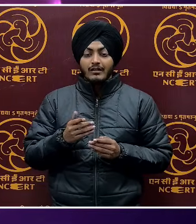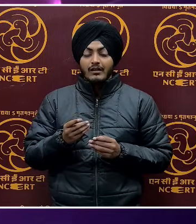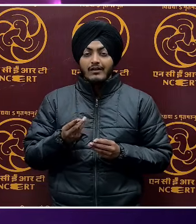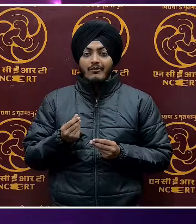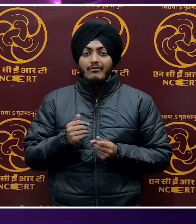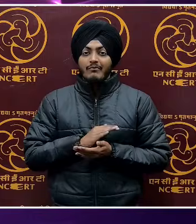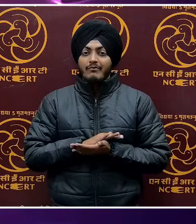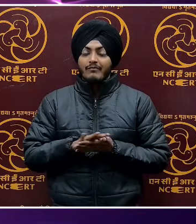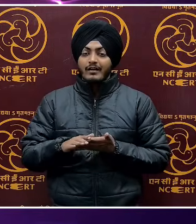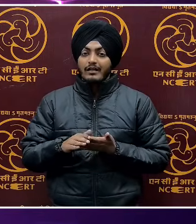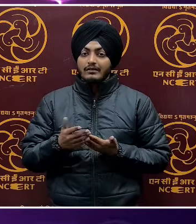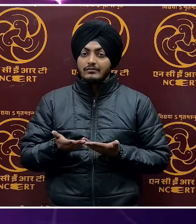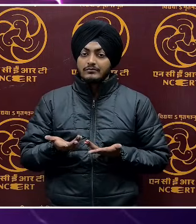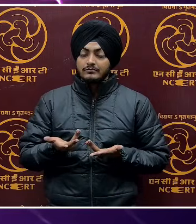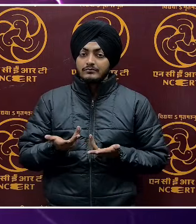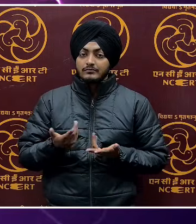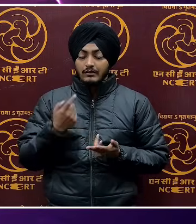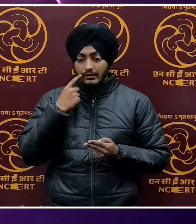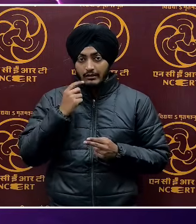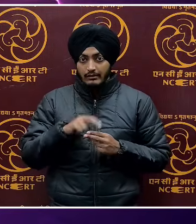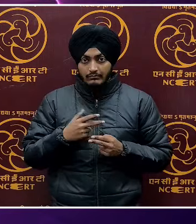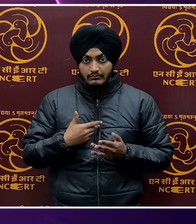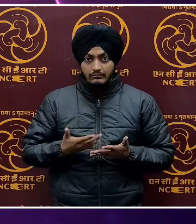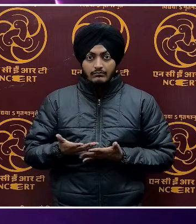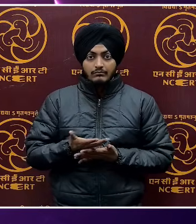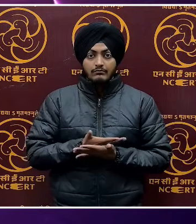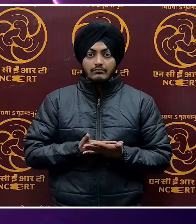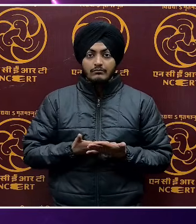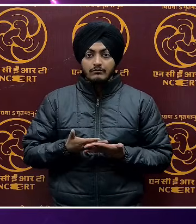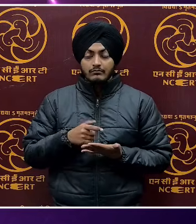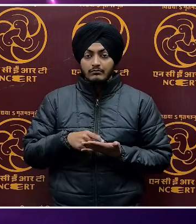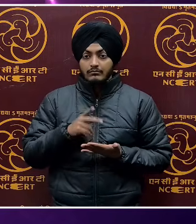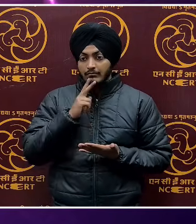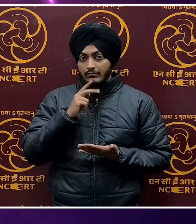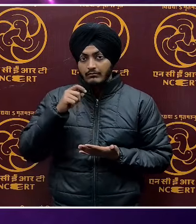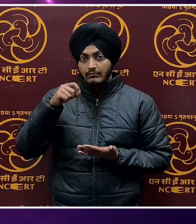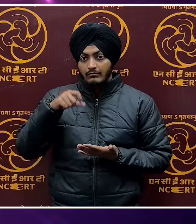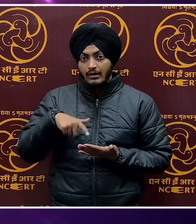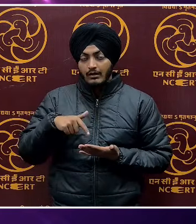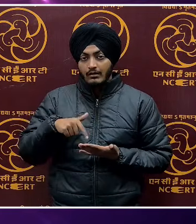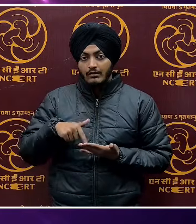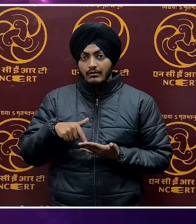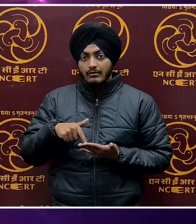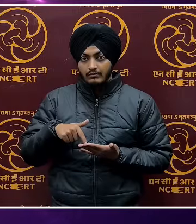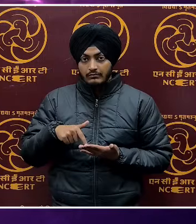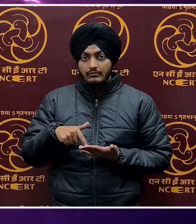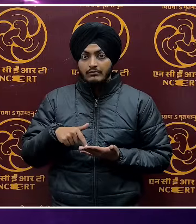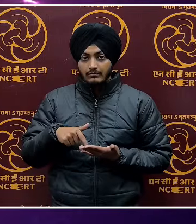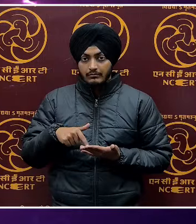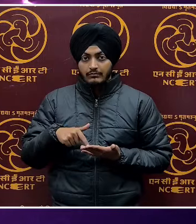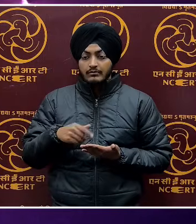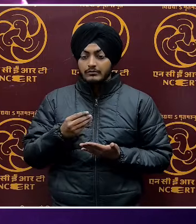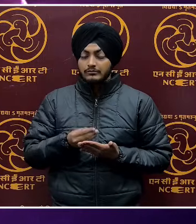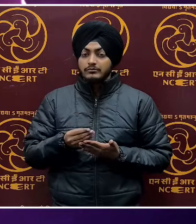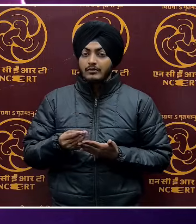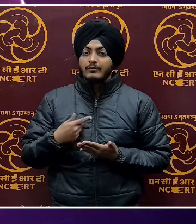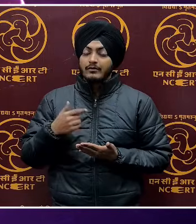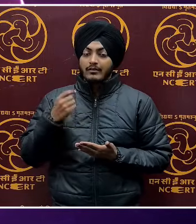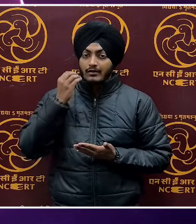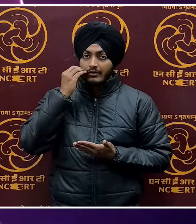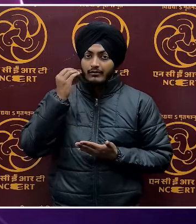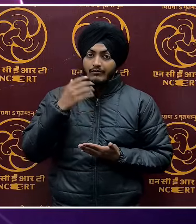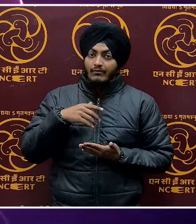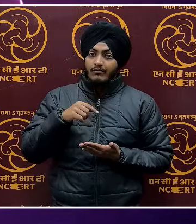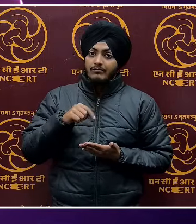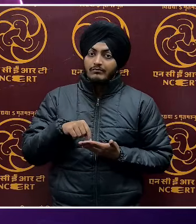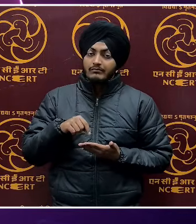dry and rough. Okay, if we'll talk about drop, drop is something liquid. Okay, something that can form in little